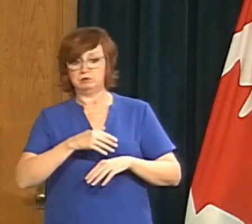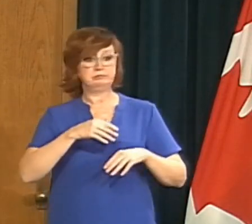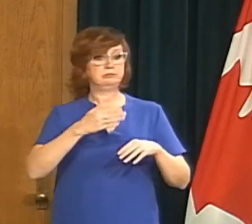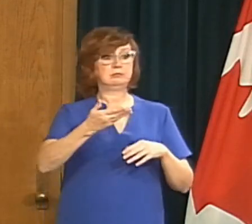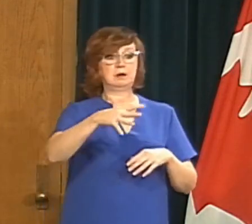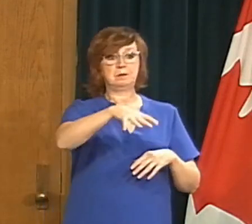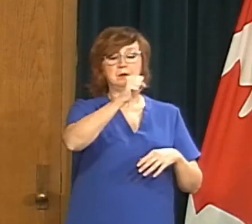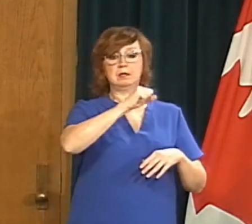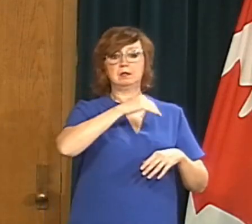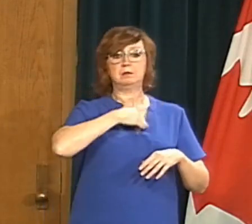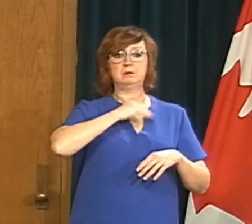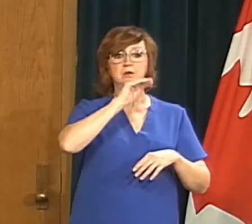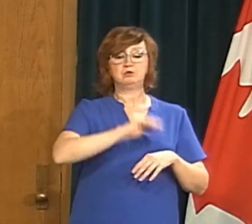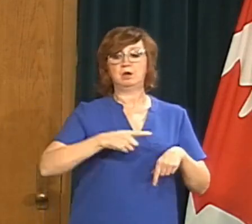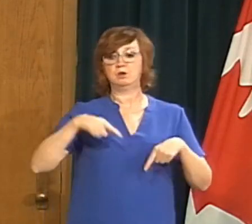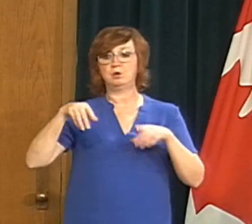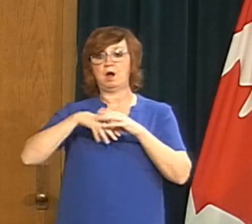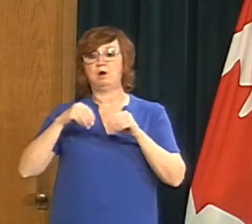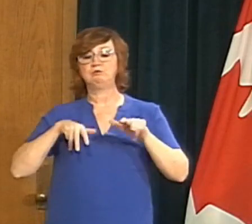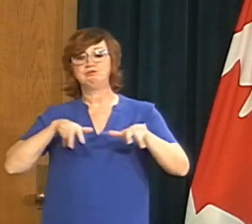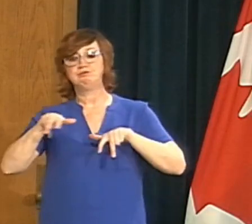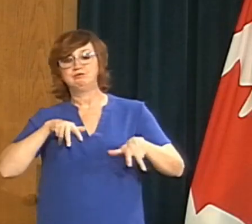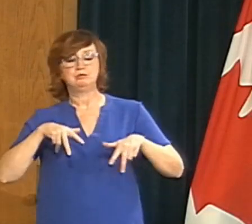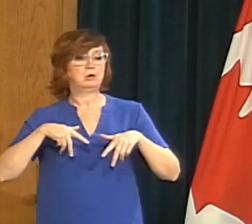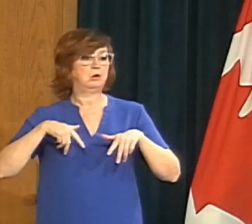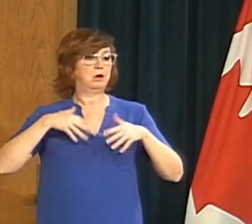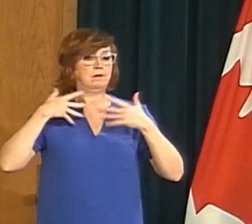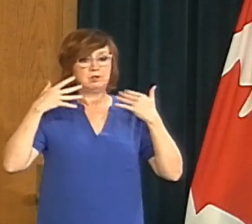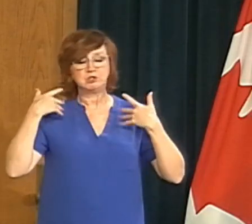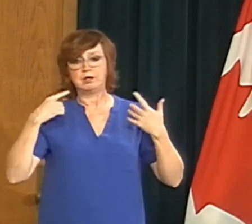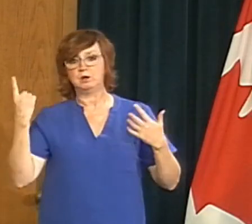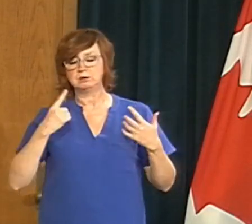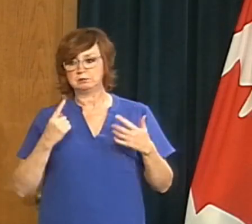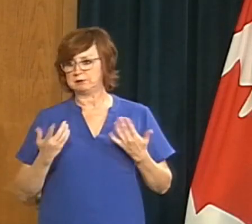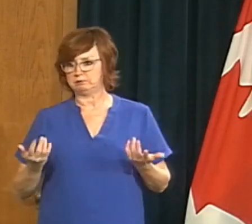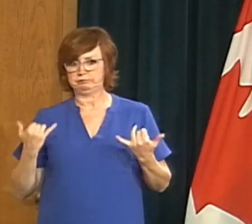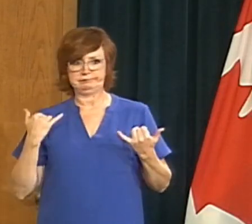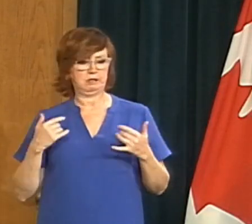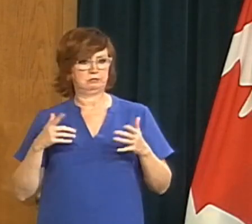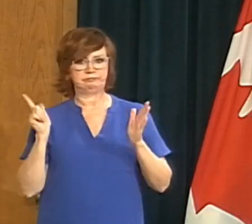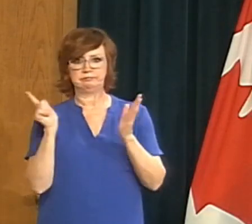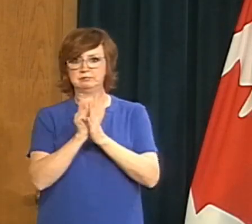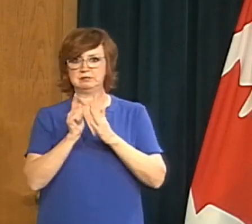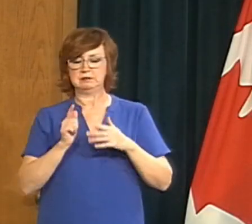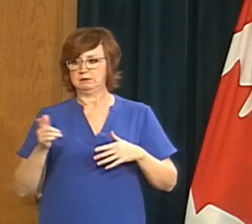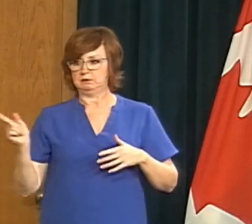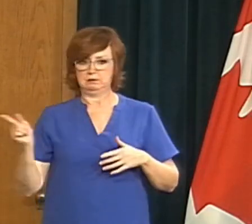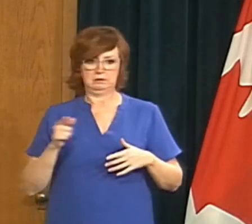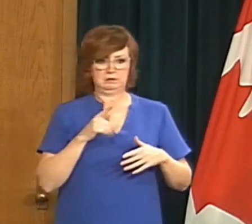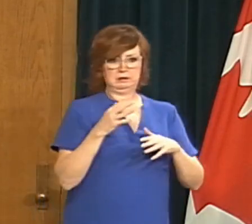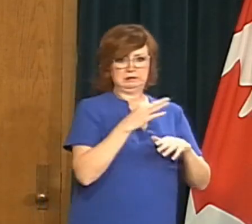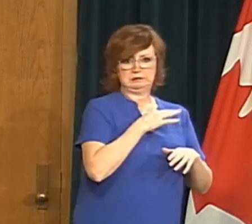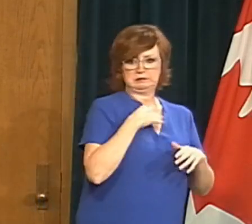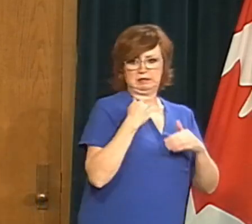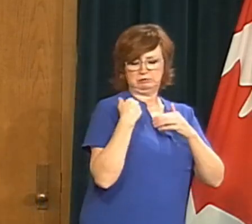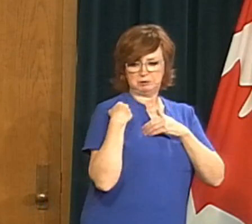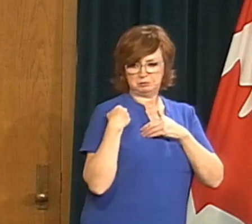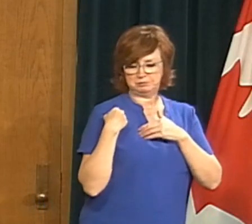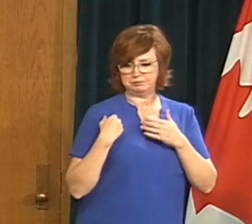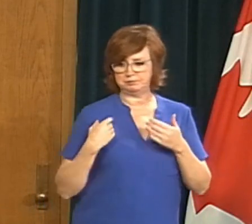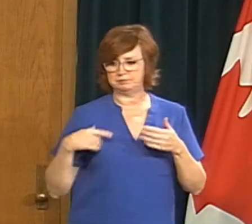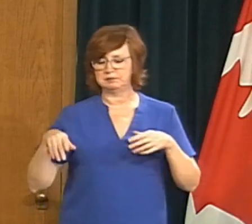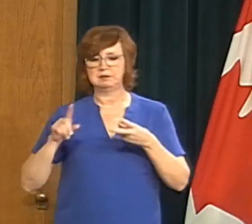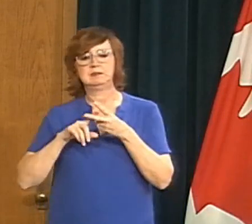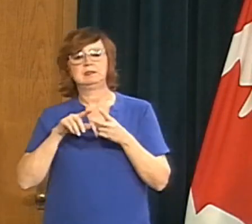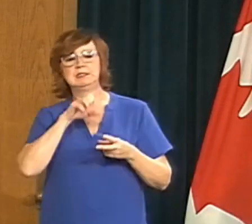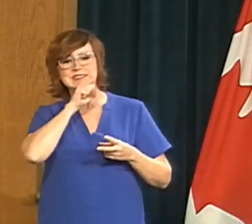it is all on the workers within those facilities. And that's also the area where you may see some of your lower income.